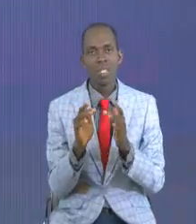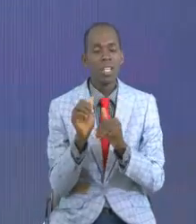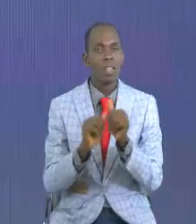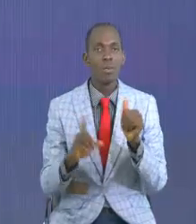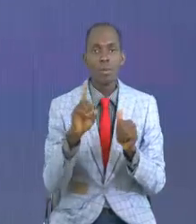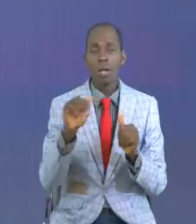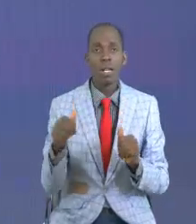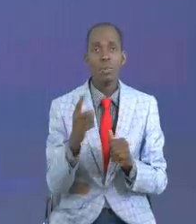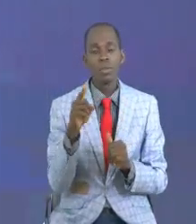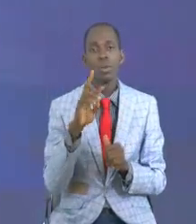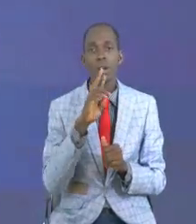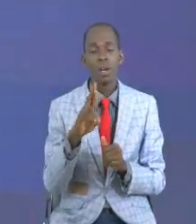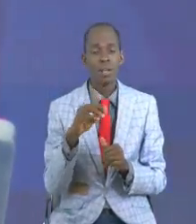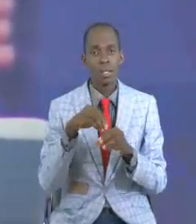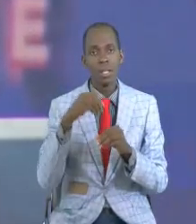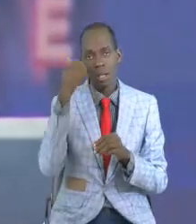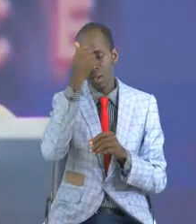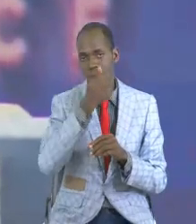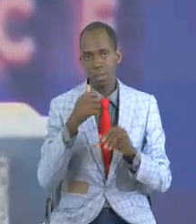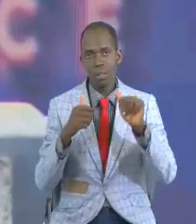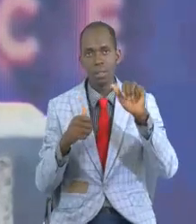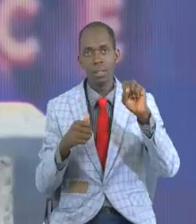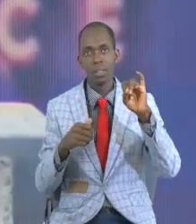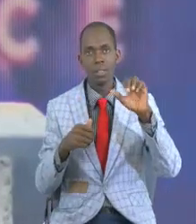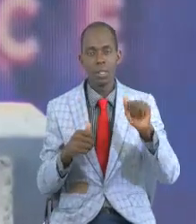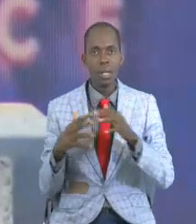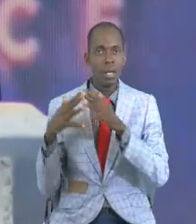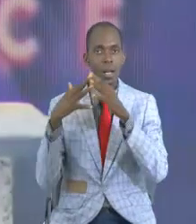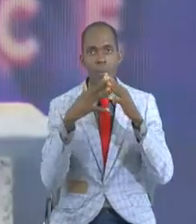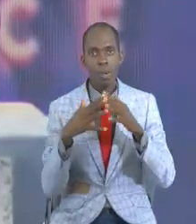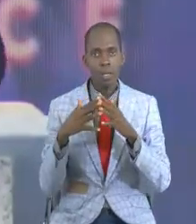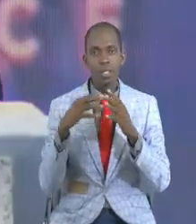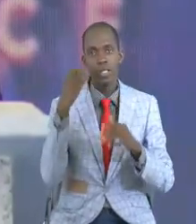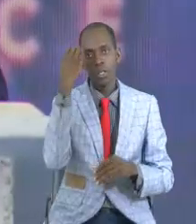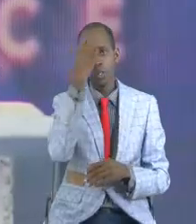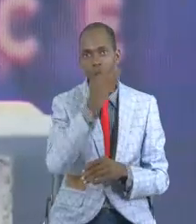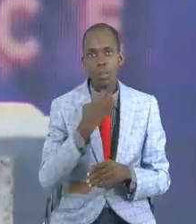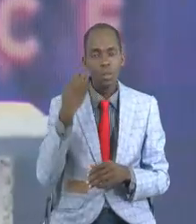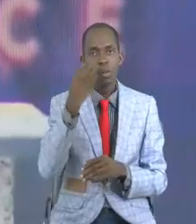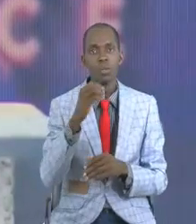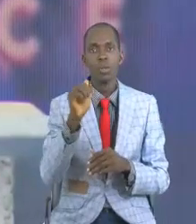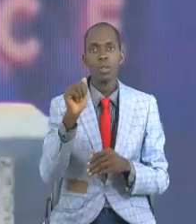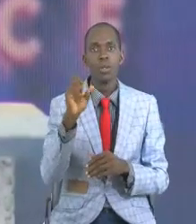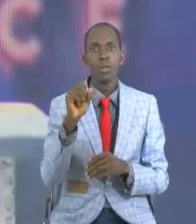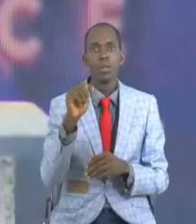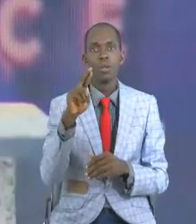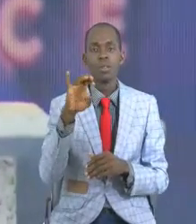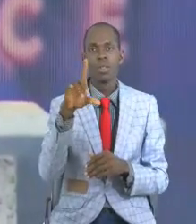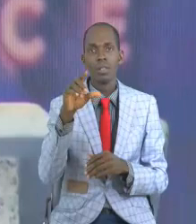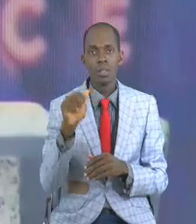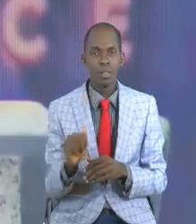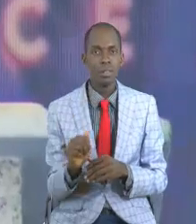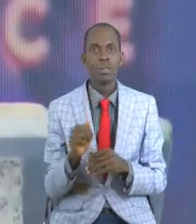are, Africa, Asia, America, Europe, Australia, the Pacific, good